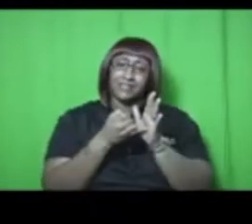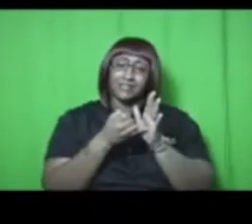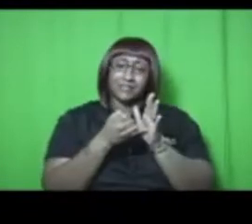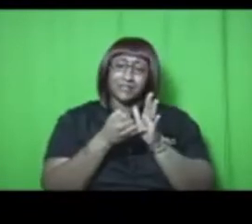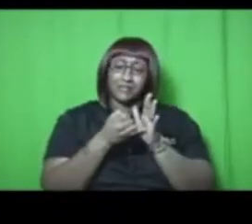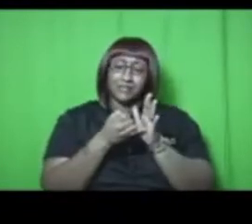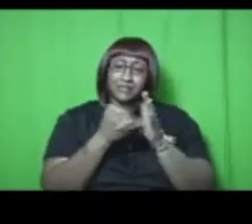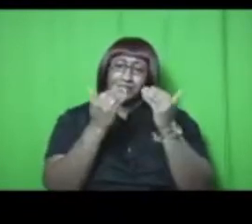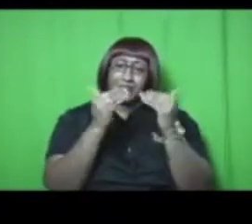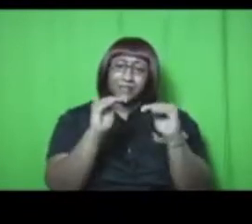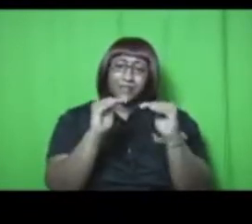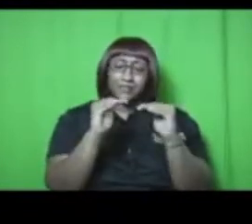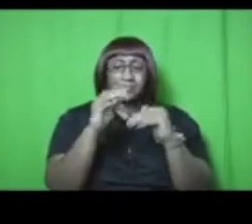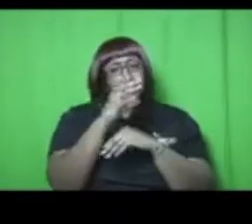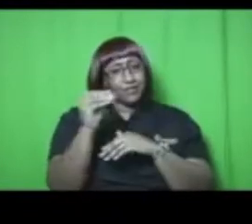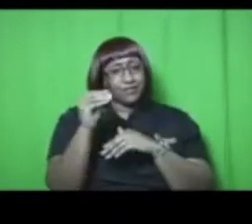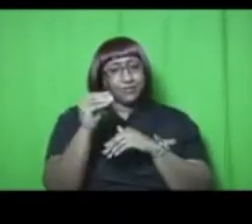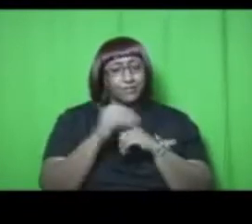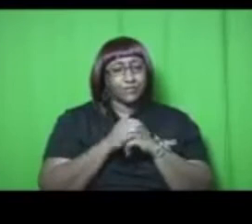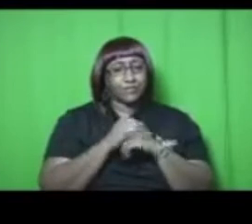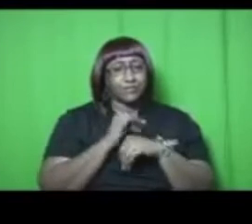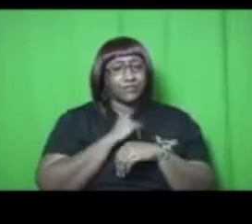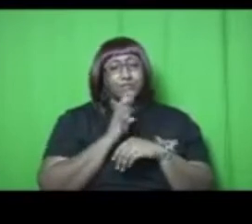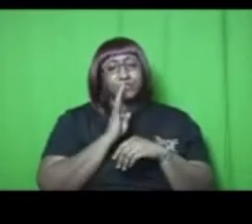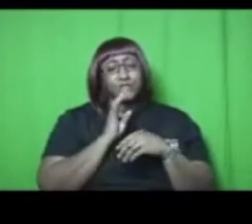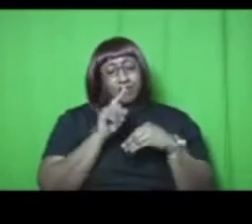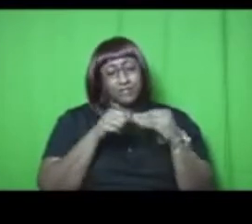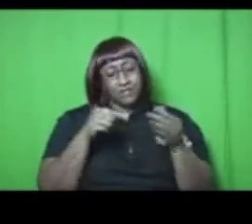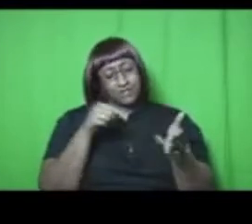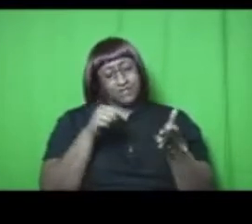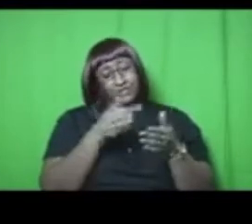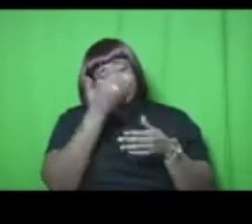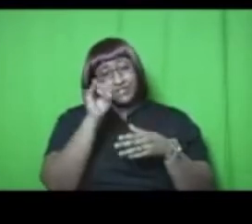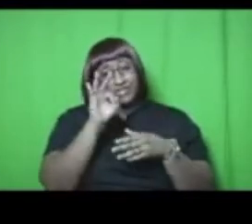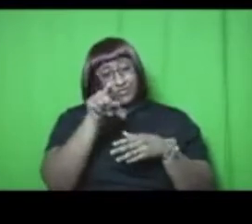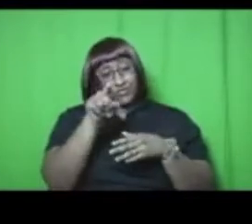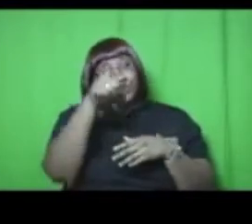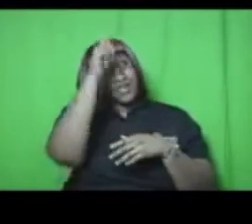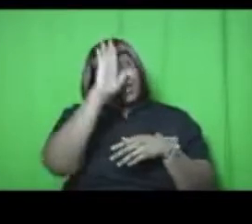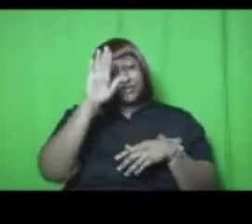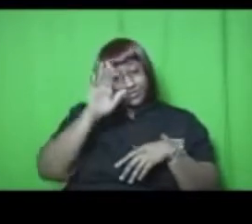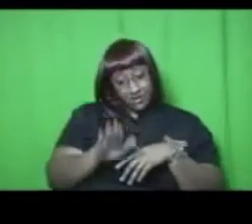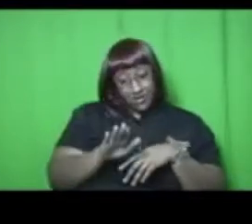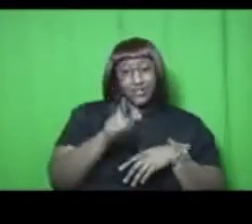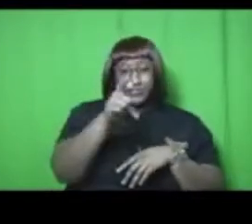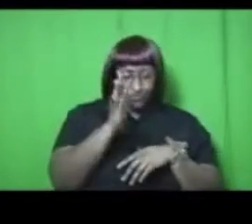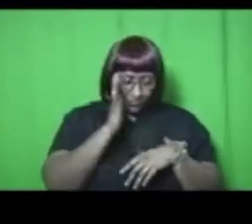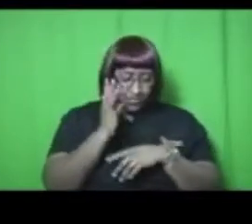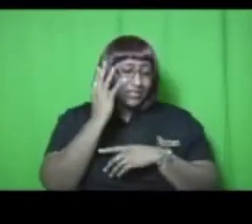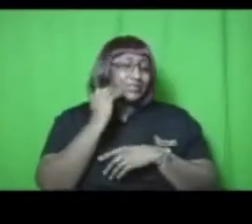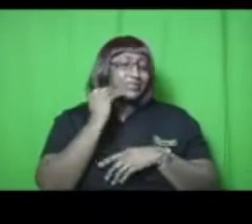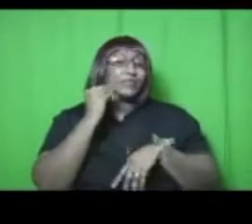confinement. And I'm talking about this because if you're a child of God, you will go through a season